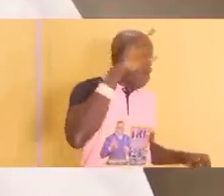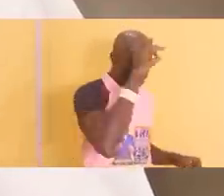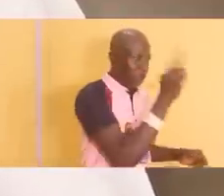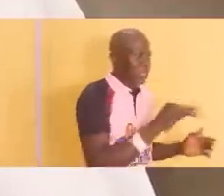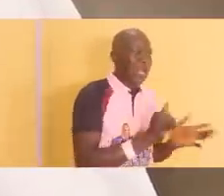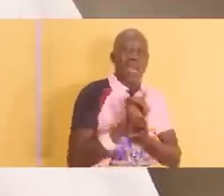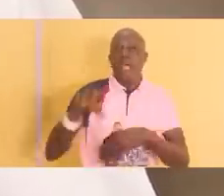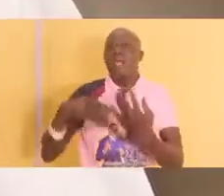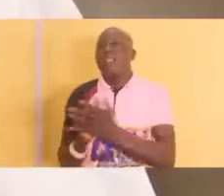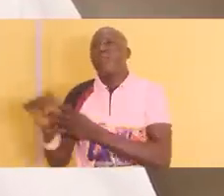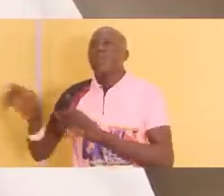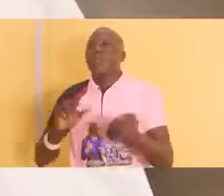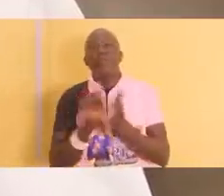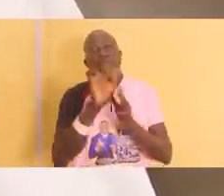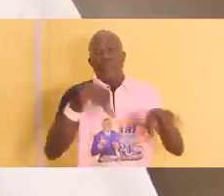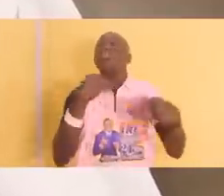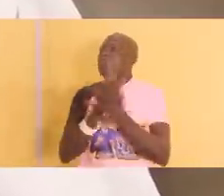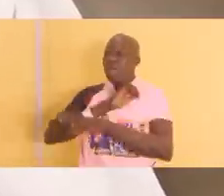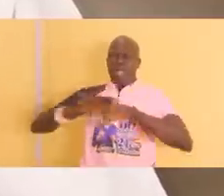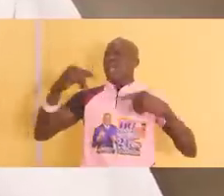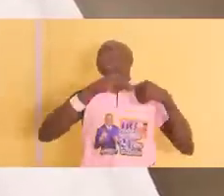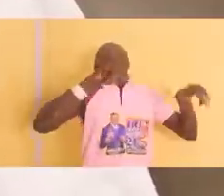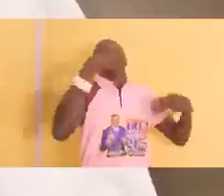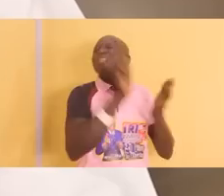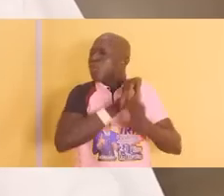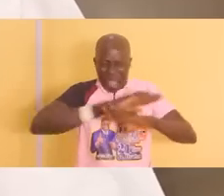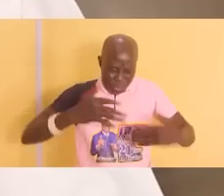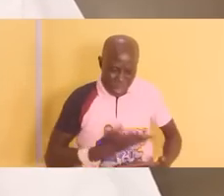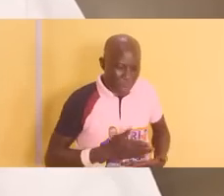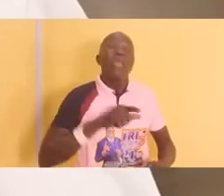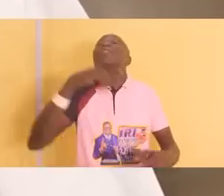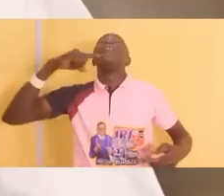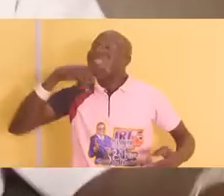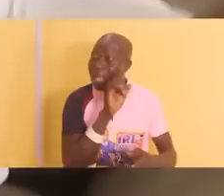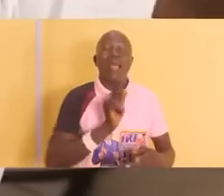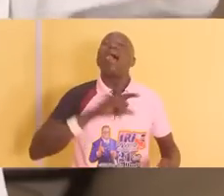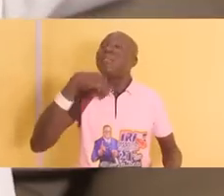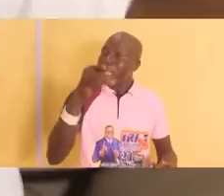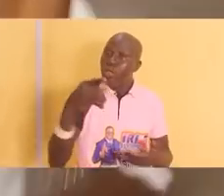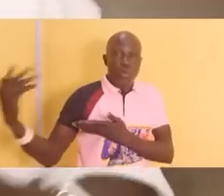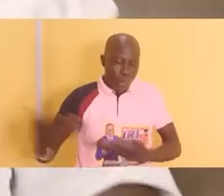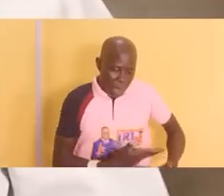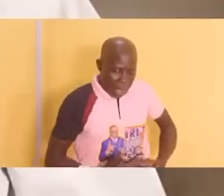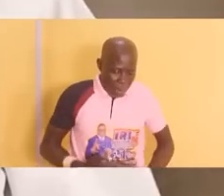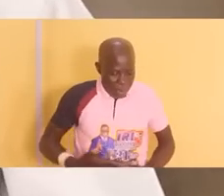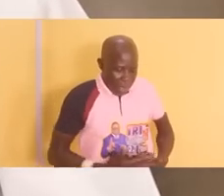powerful. Say, I didn't know the law money. The enemy said, you don't want to oh, my bomb, my